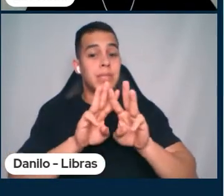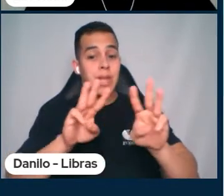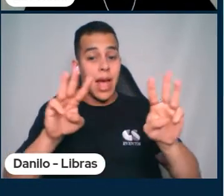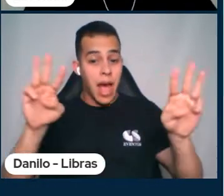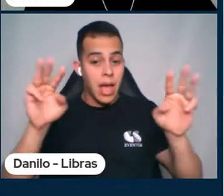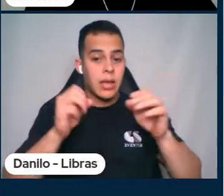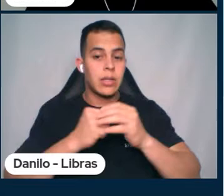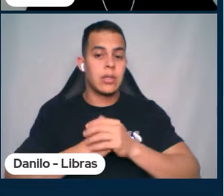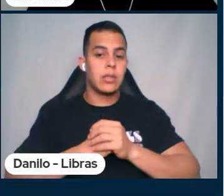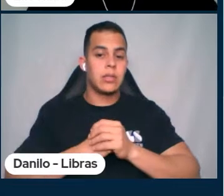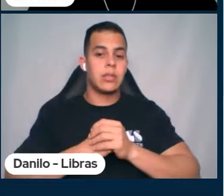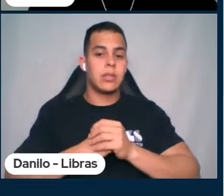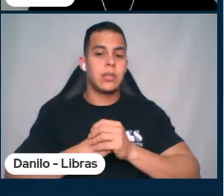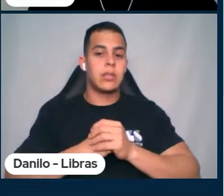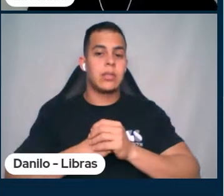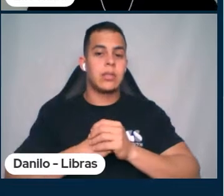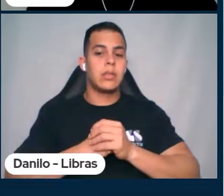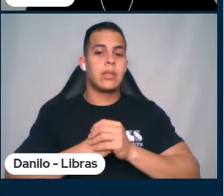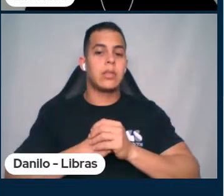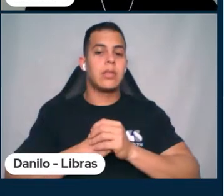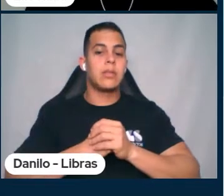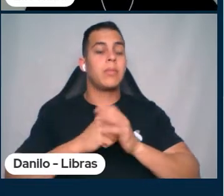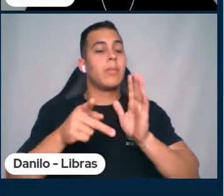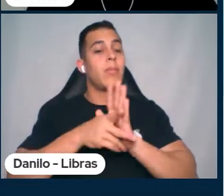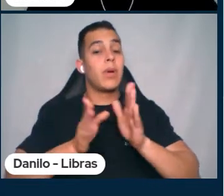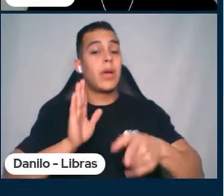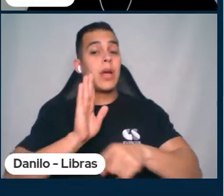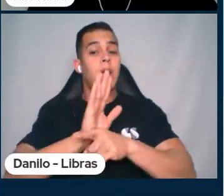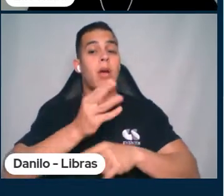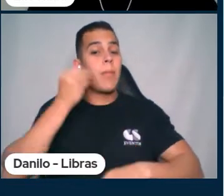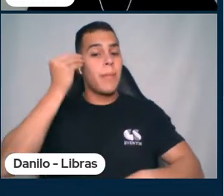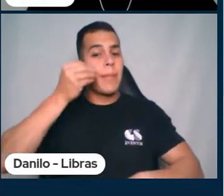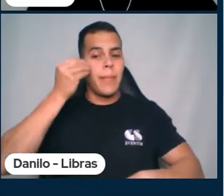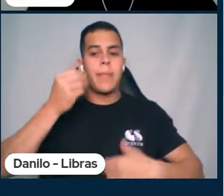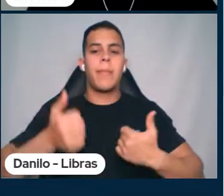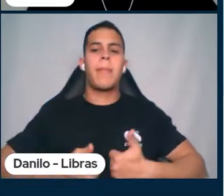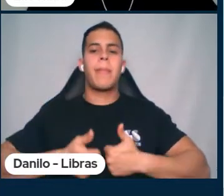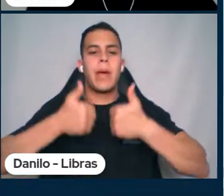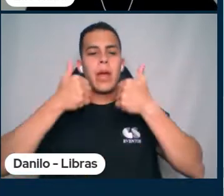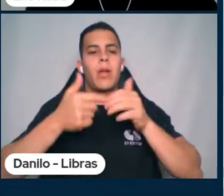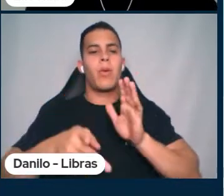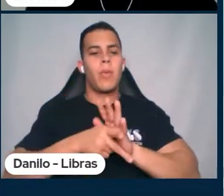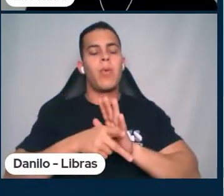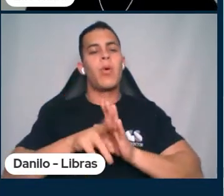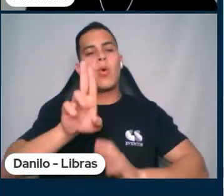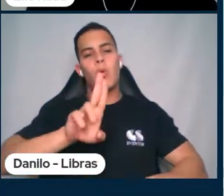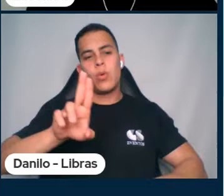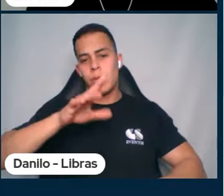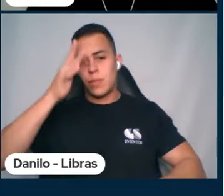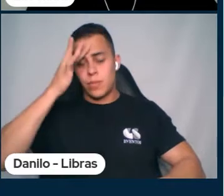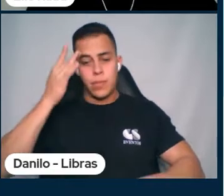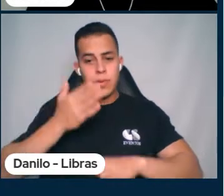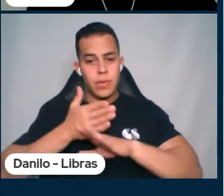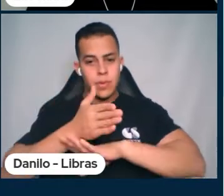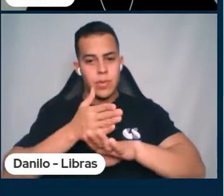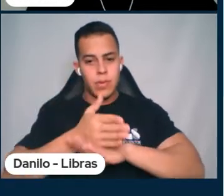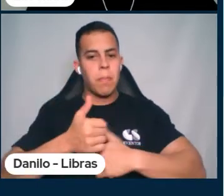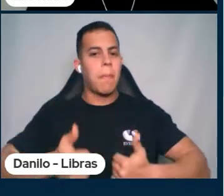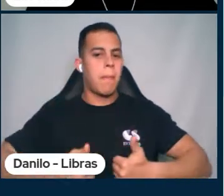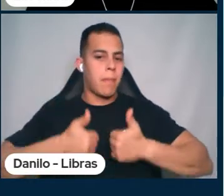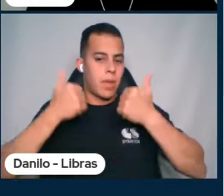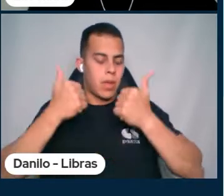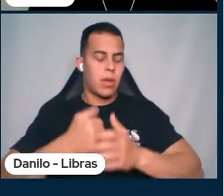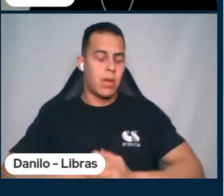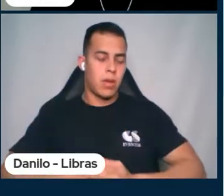AI. So conversational AI can be seen as a way to get information, or it can be also